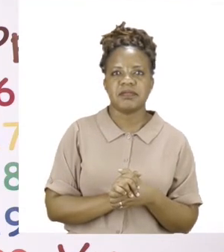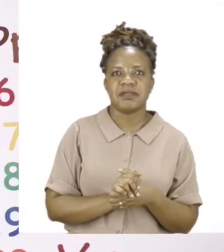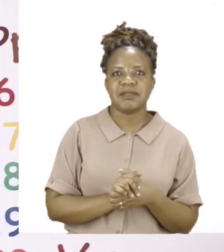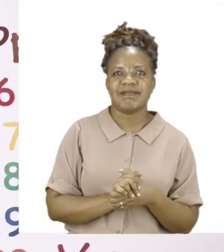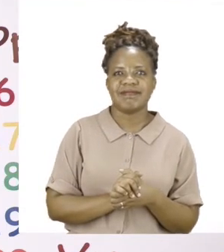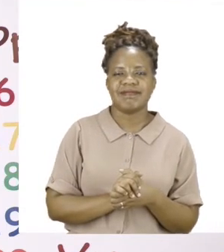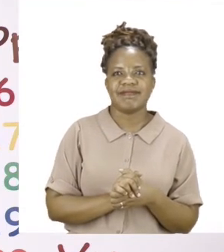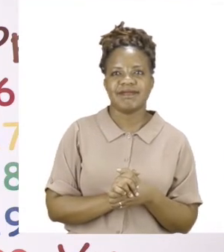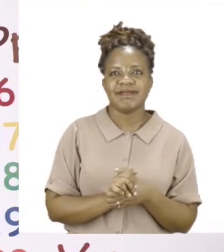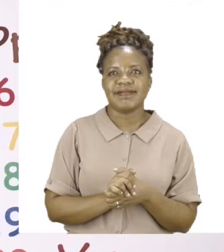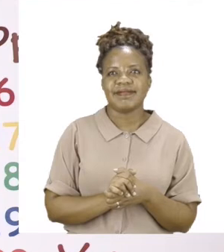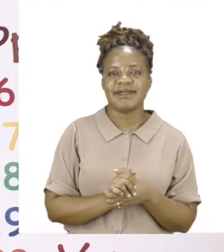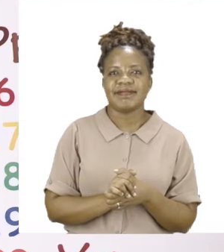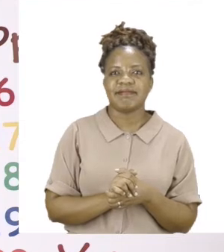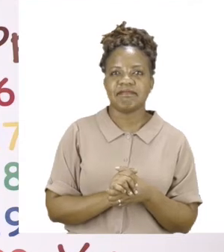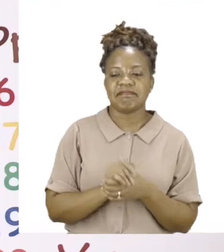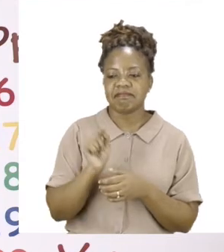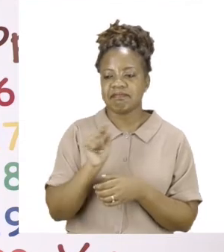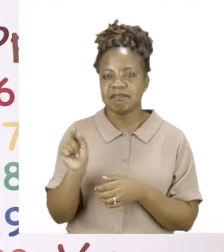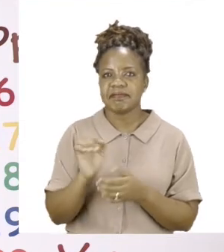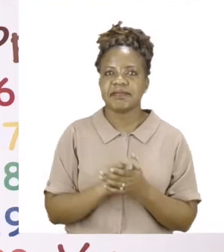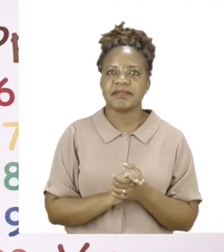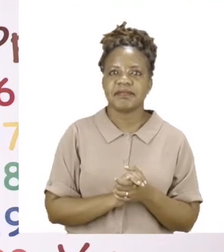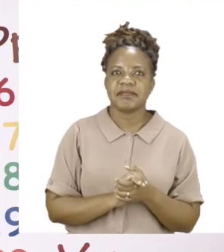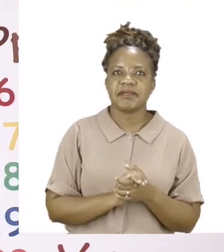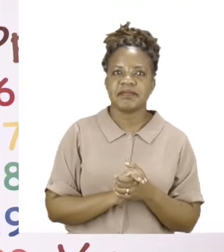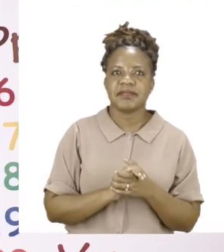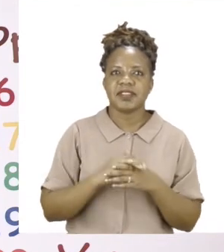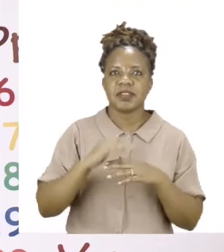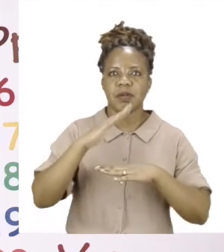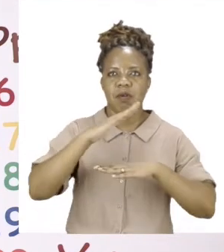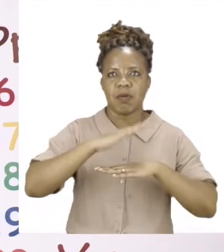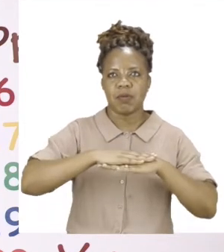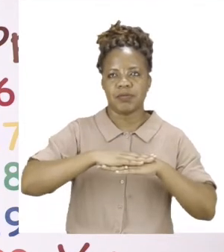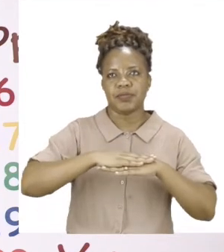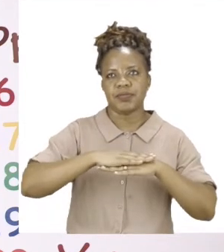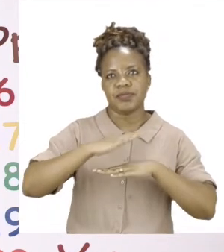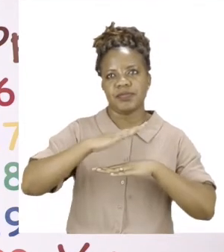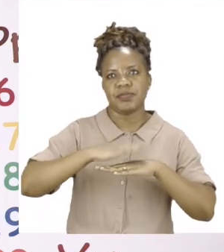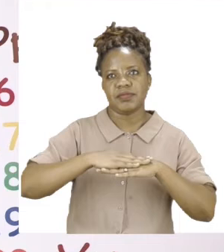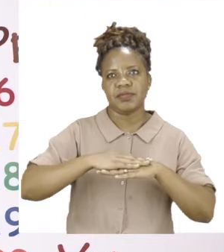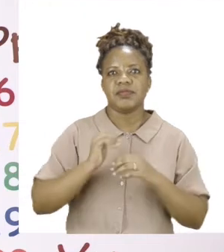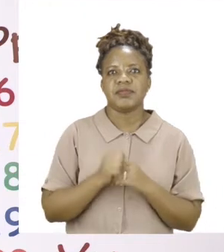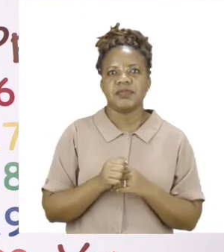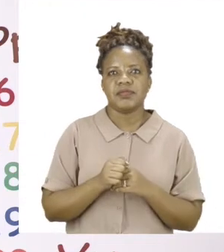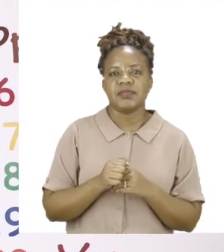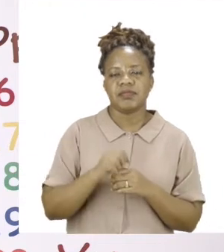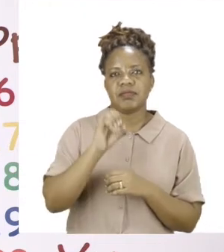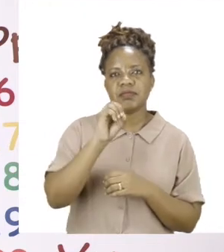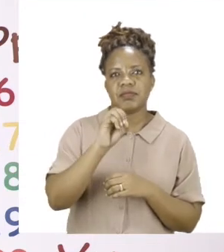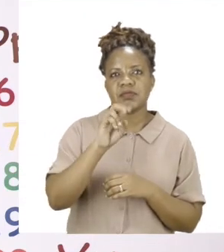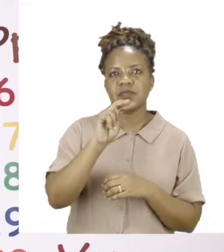again. Now let's look for the word on. On. Now on starts with